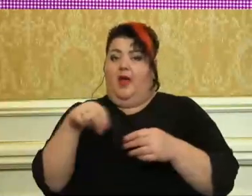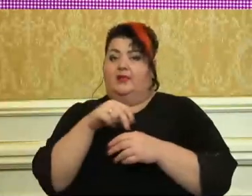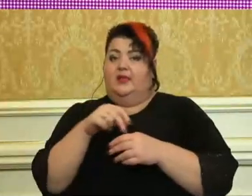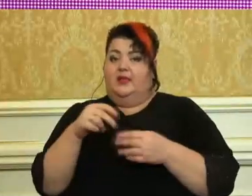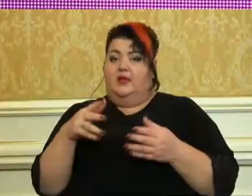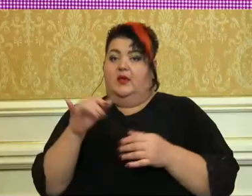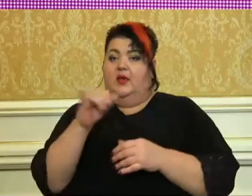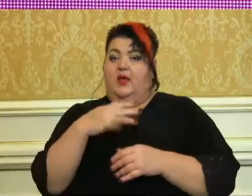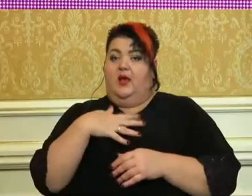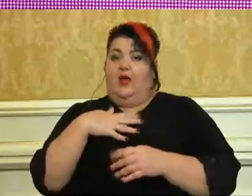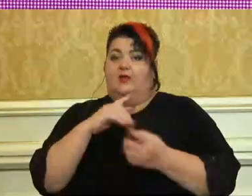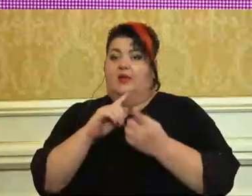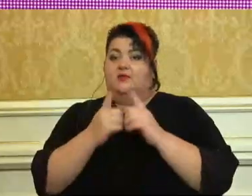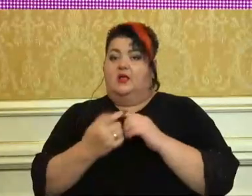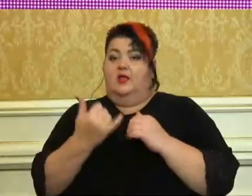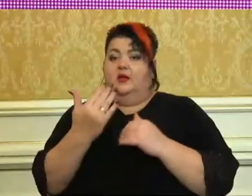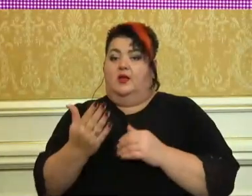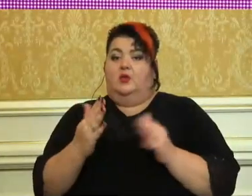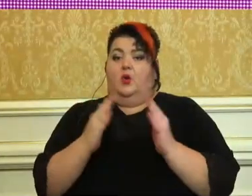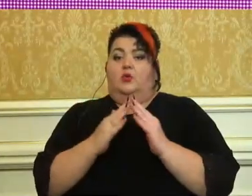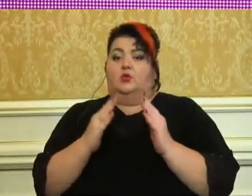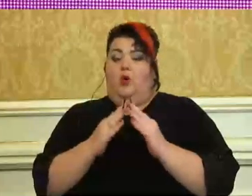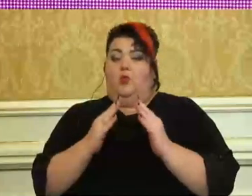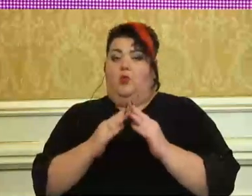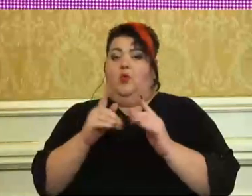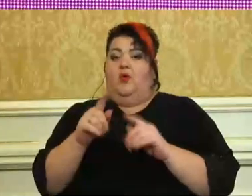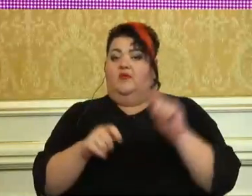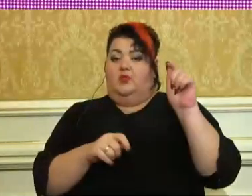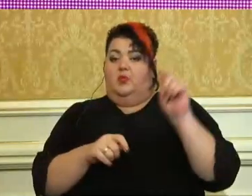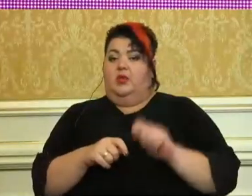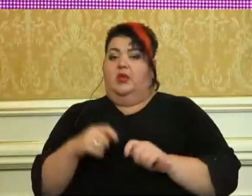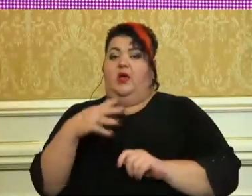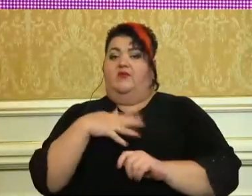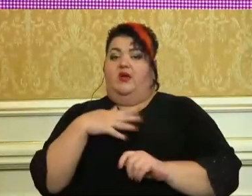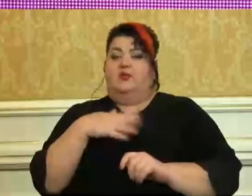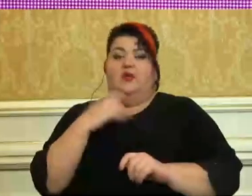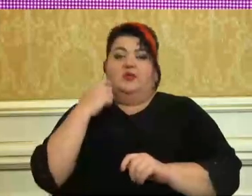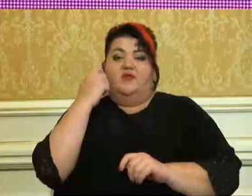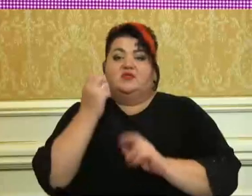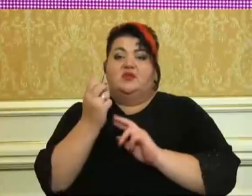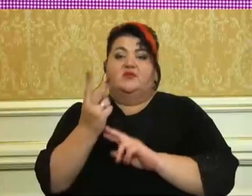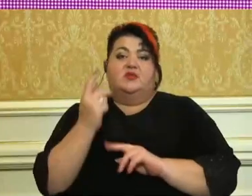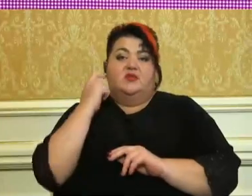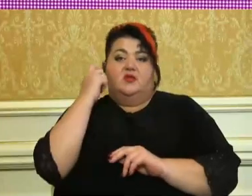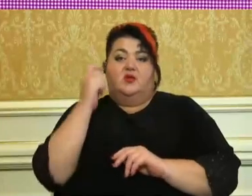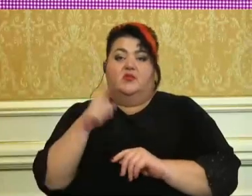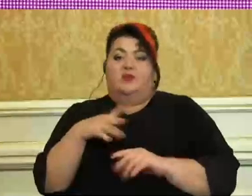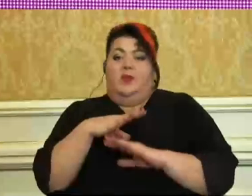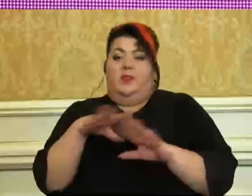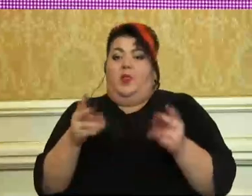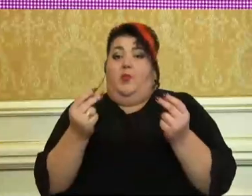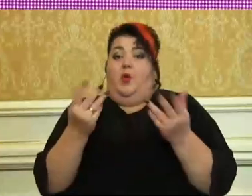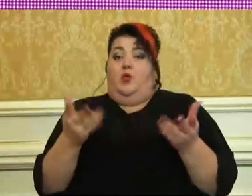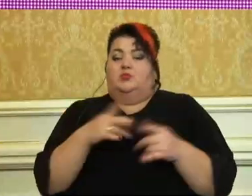home. He came at 12, he had no money, he had no education, but he started